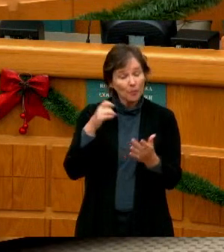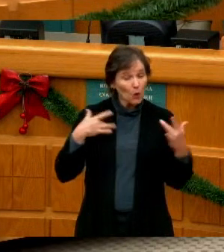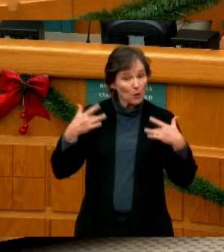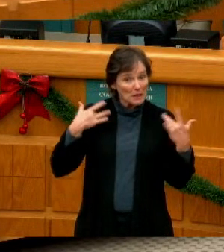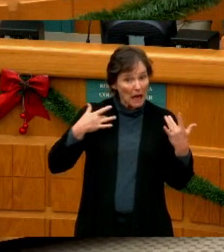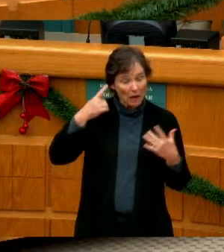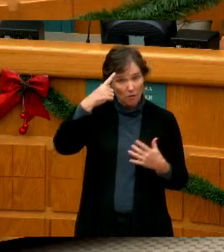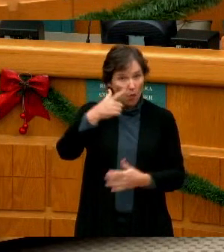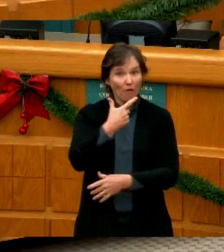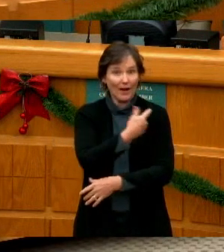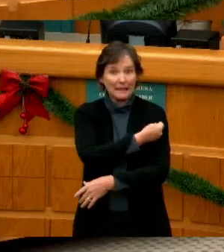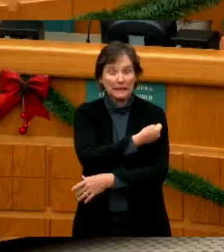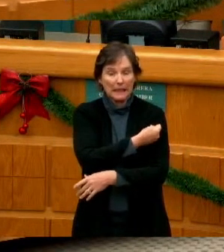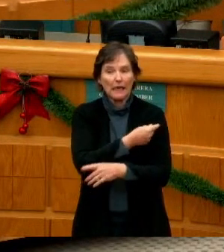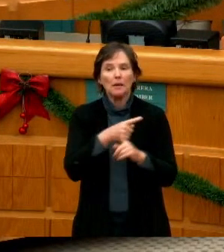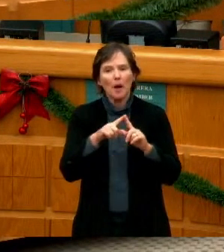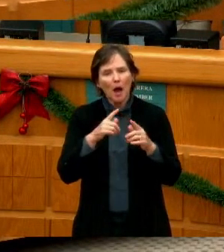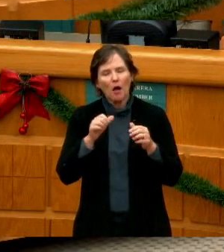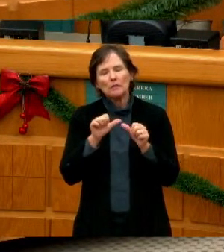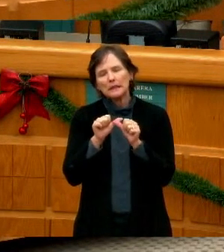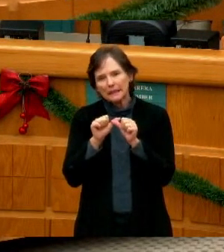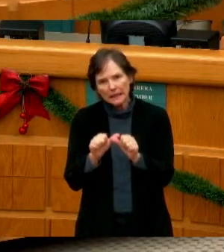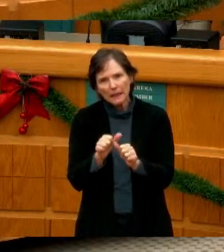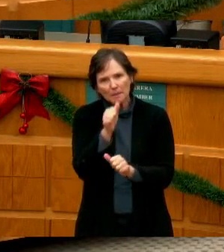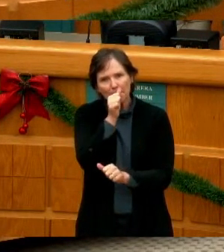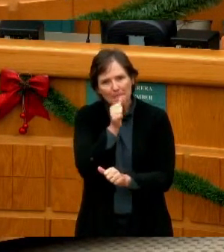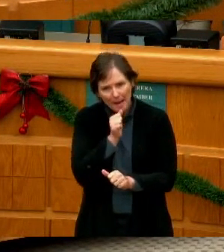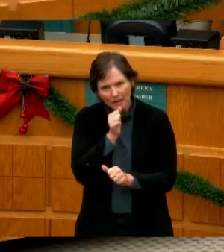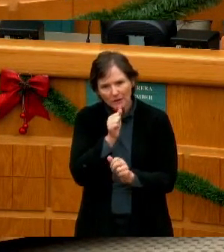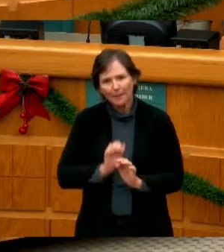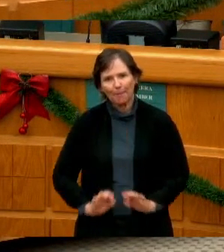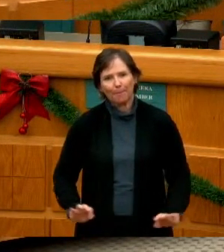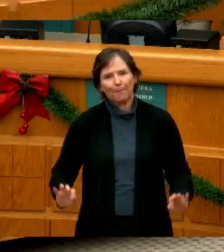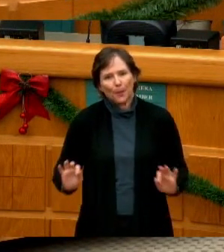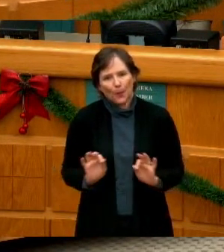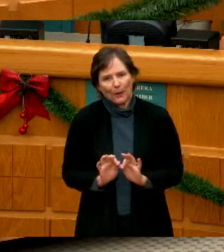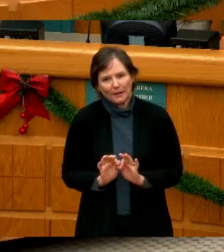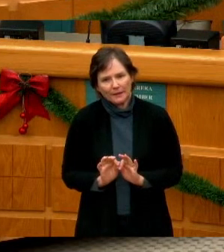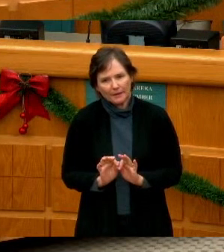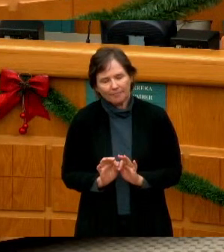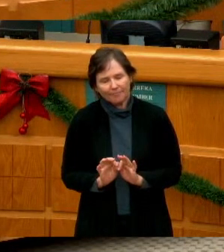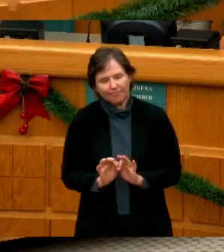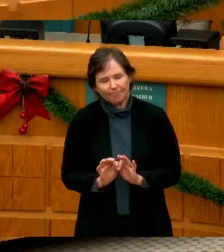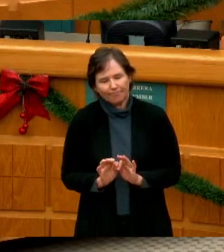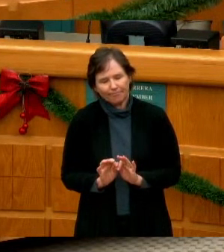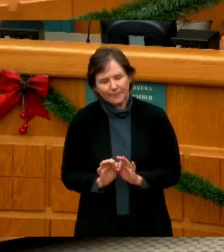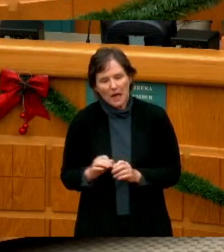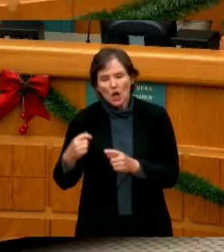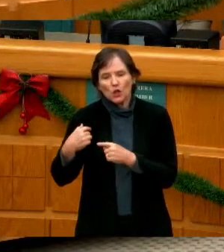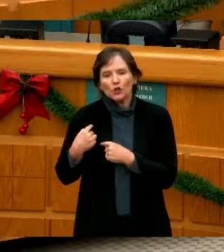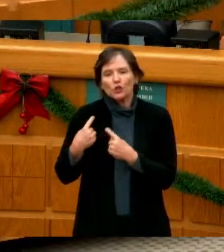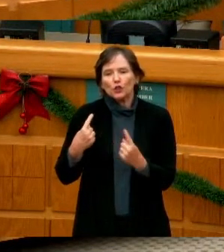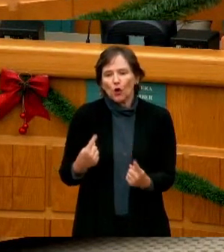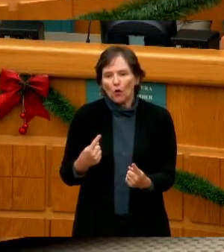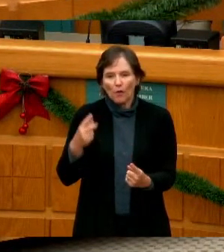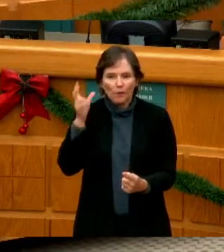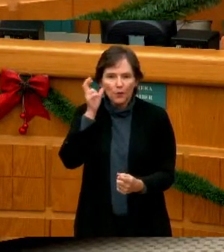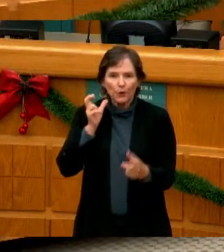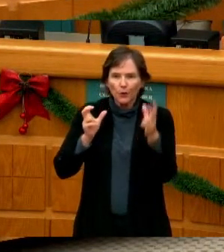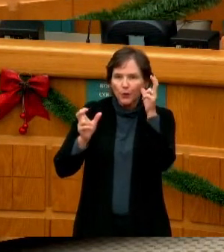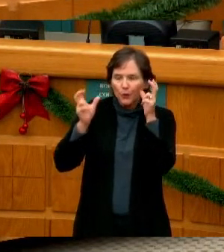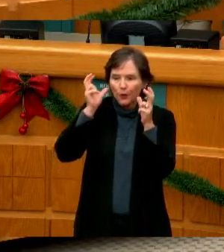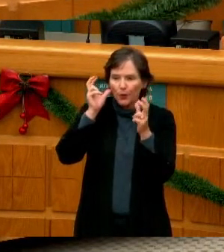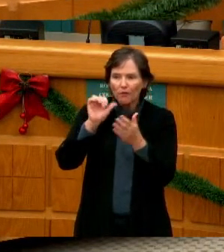that. We need to still be patient, but and all the information that we've been able to receive so far is that